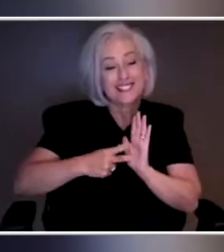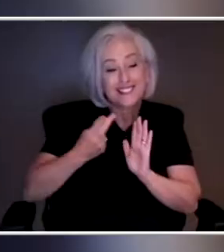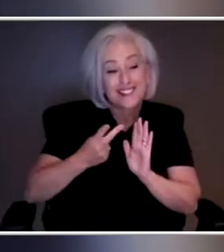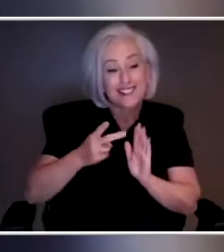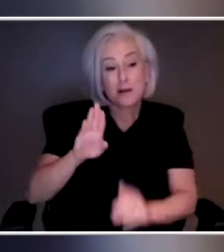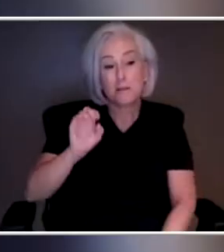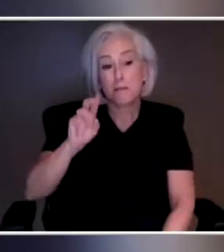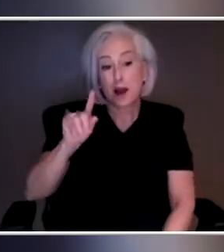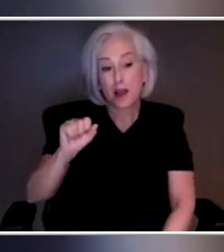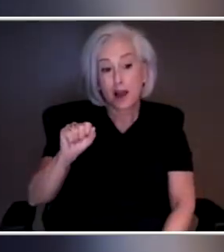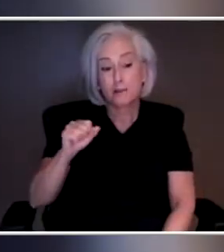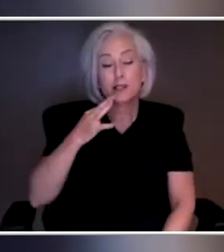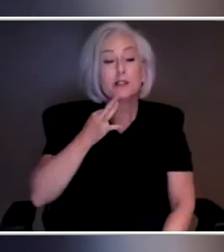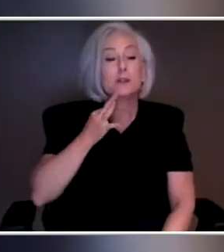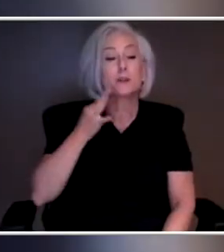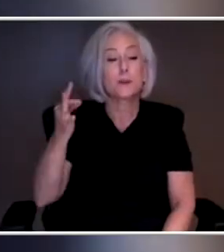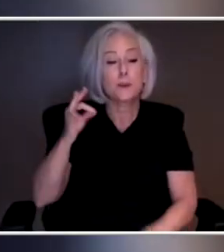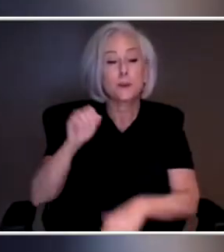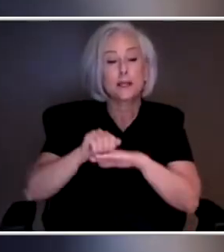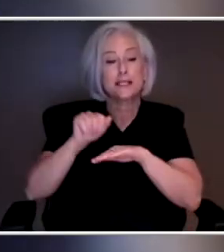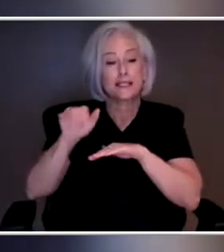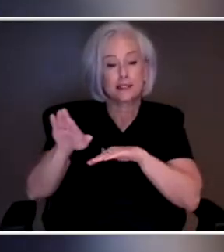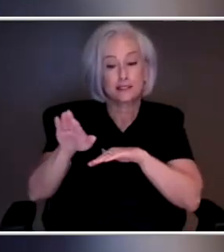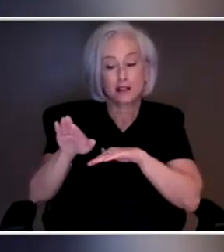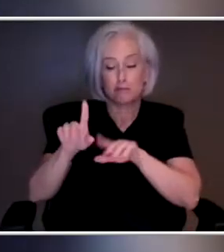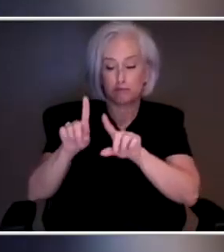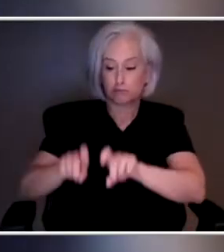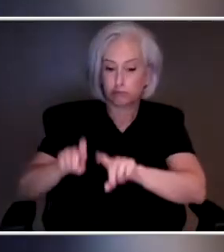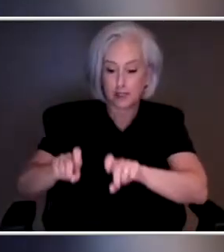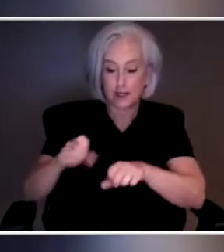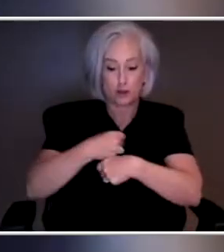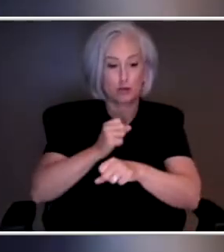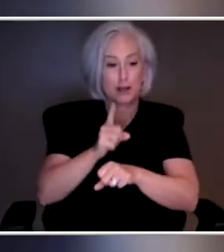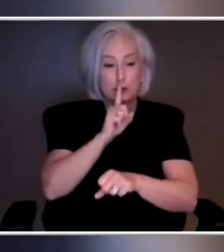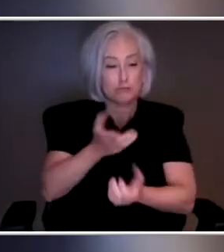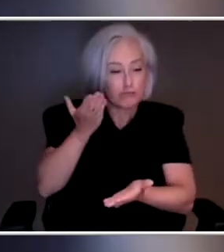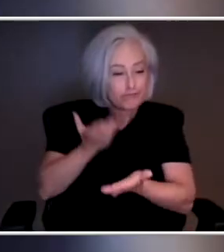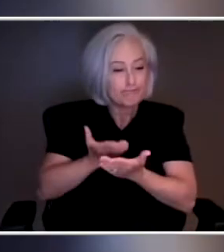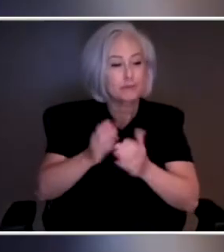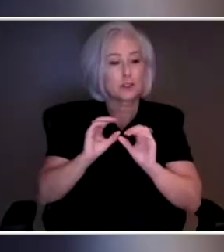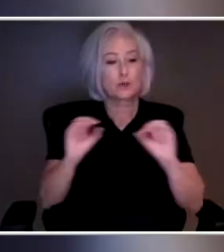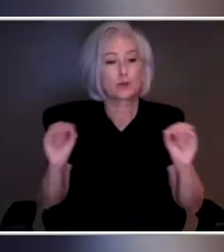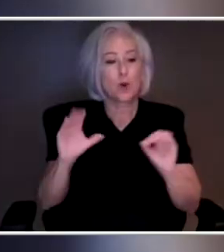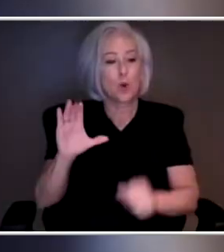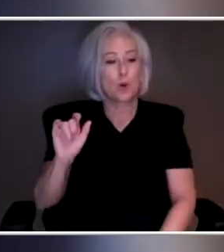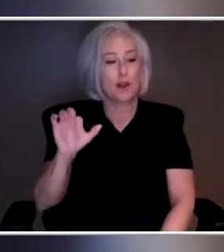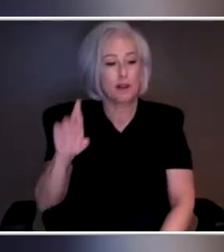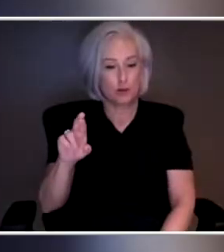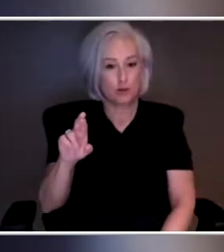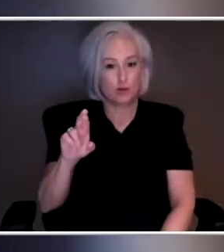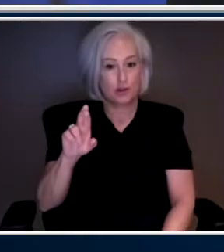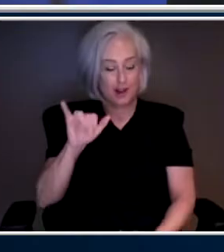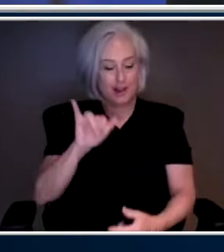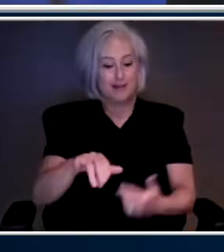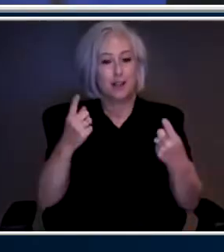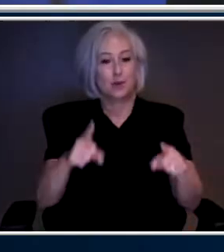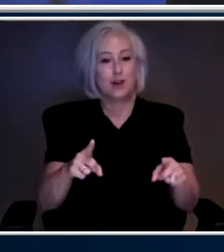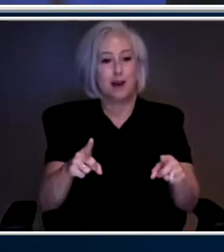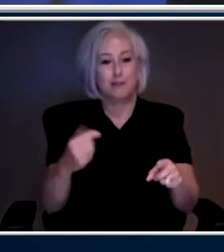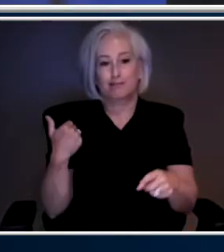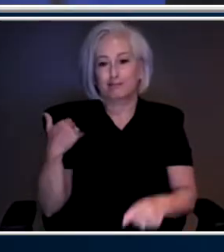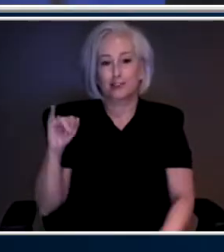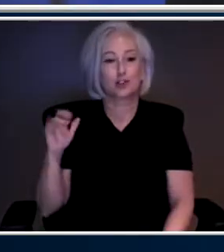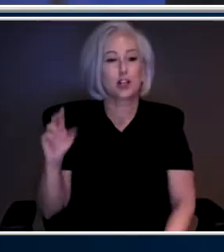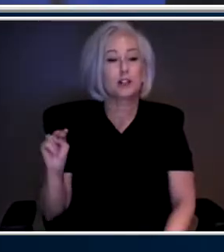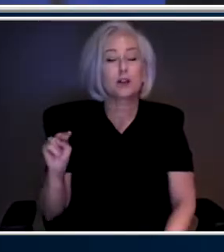concern. So that's how it started, before I then met Dr. Matarang in January. So what was recovery